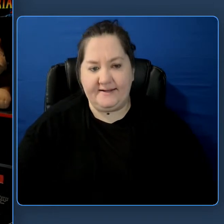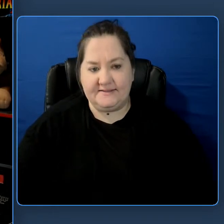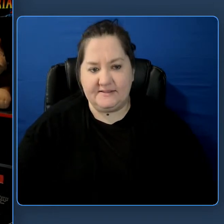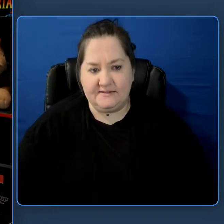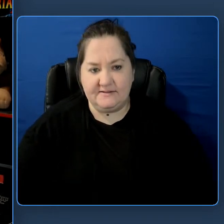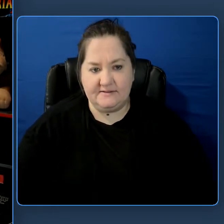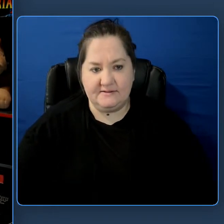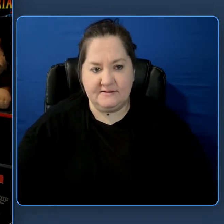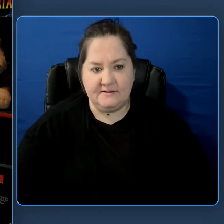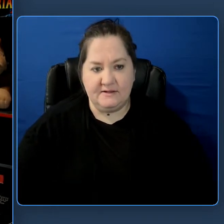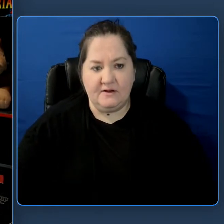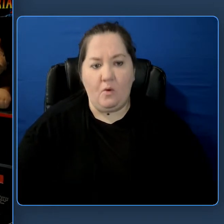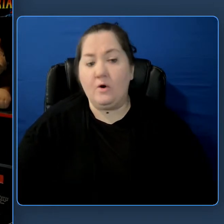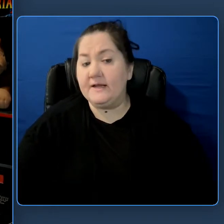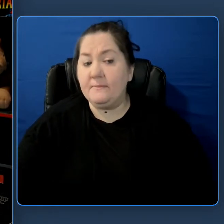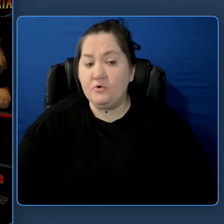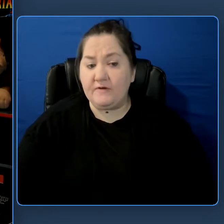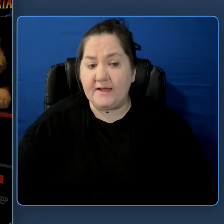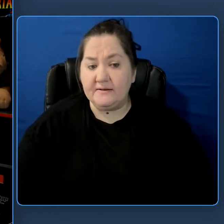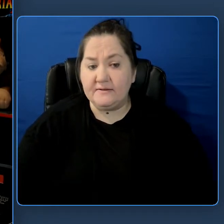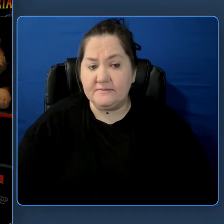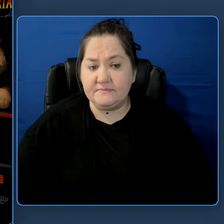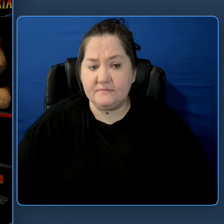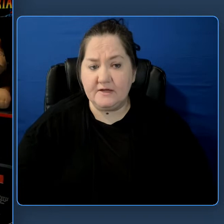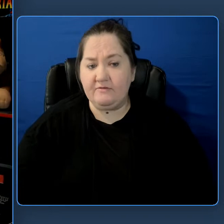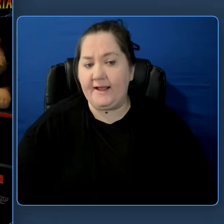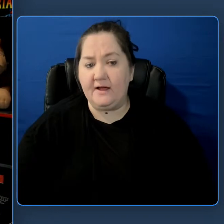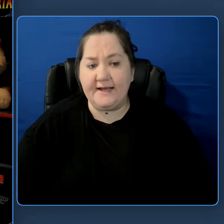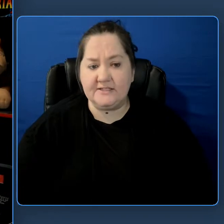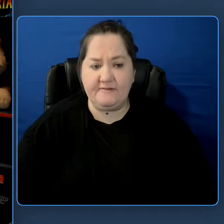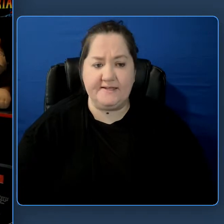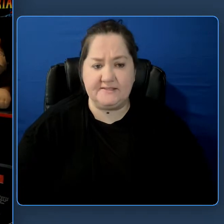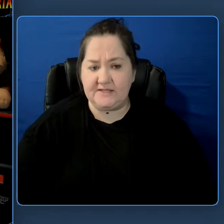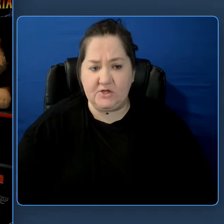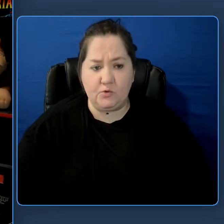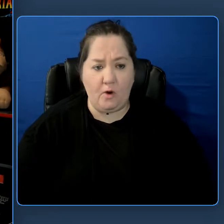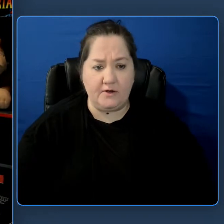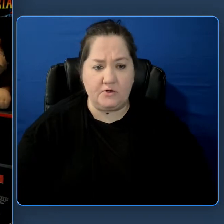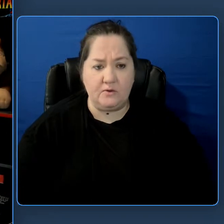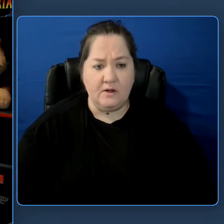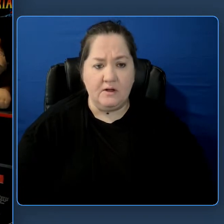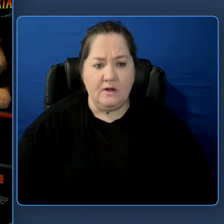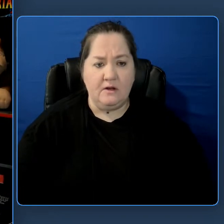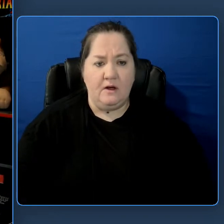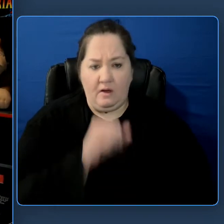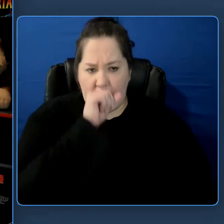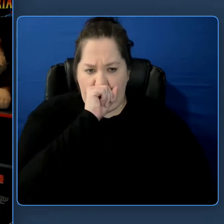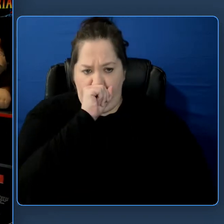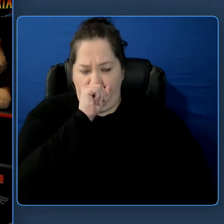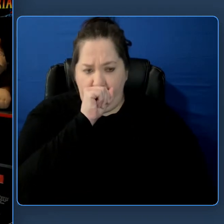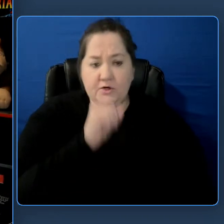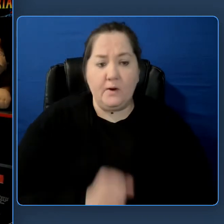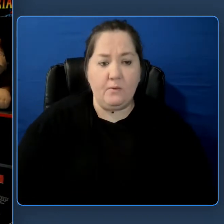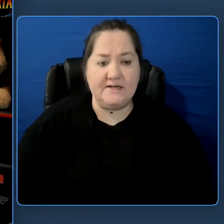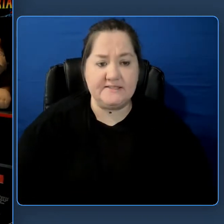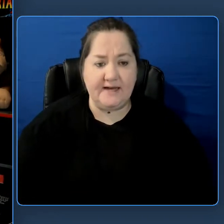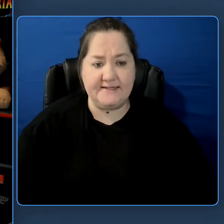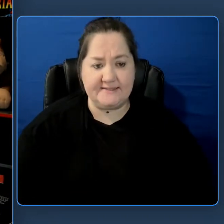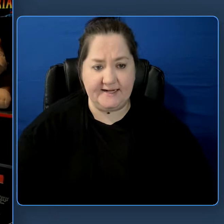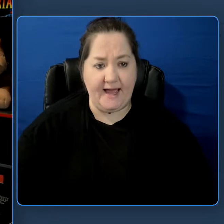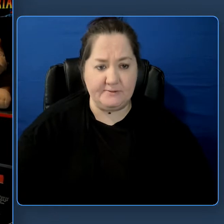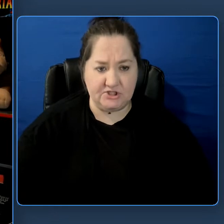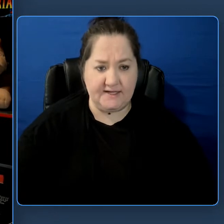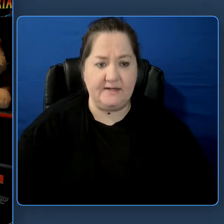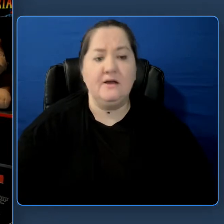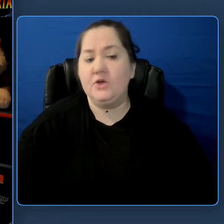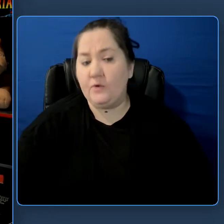one kind. Or in a movie. If like on Netflix, say you want to watch